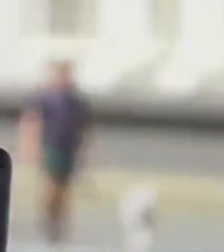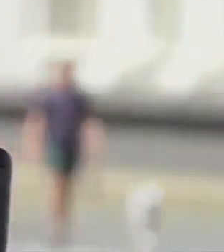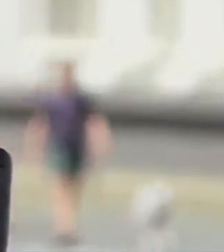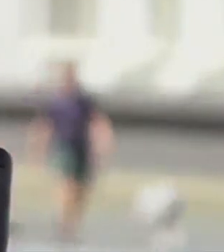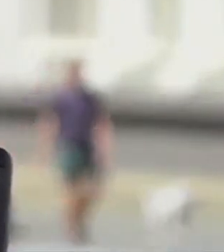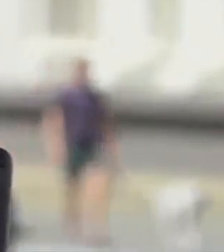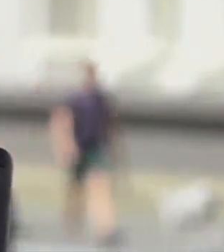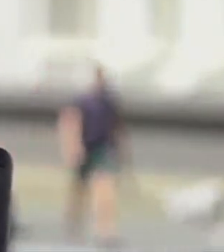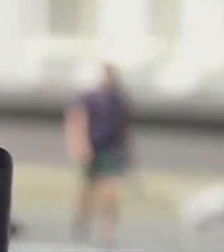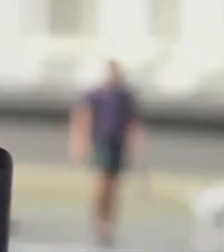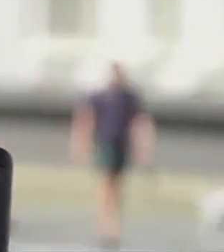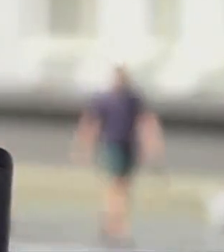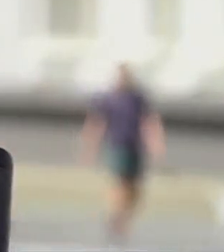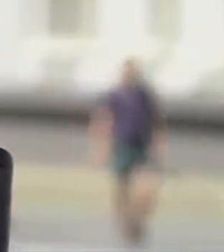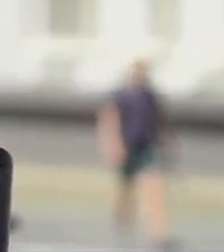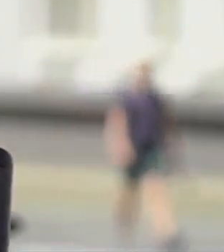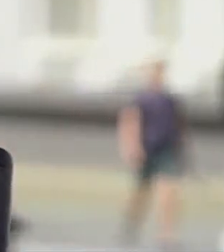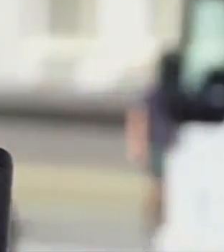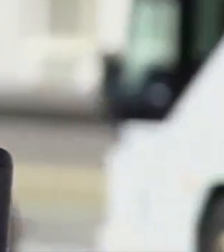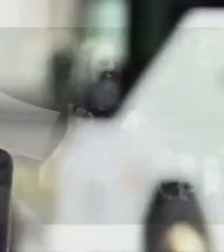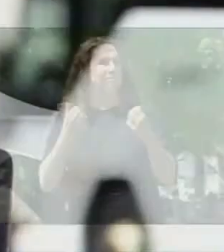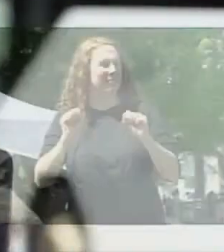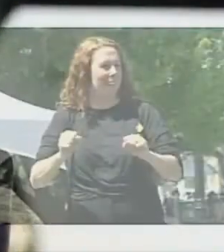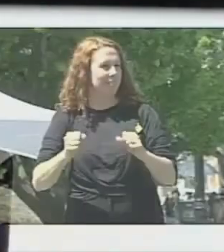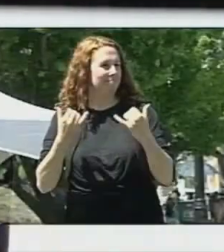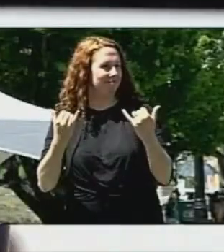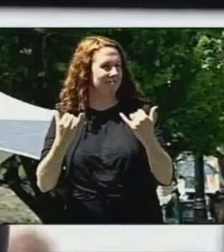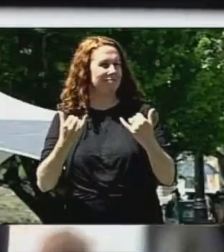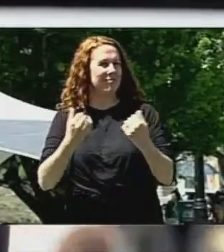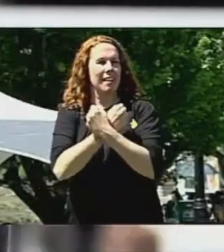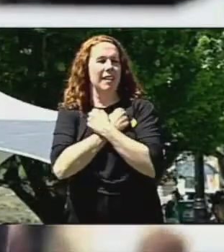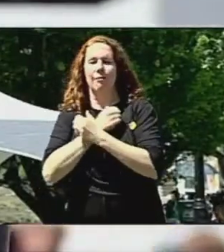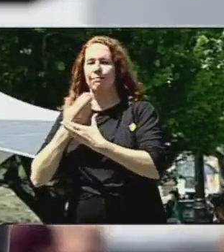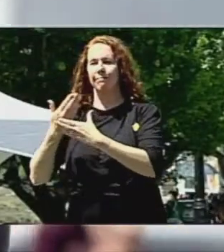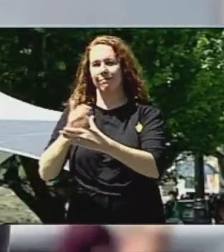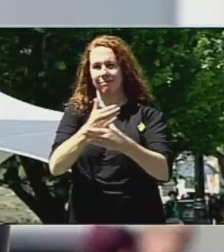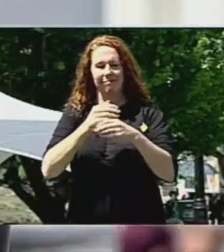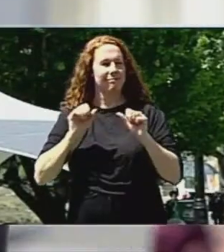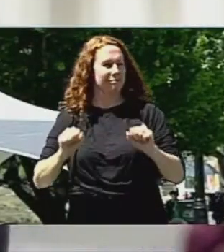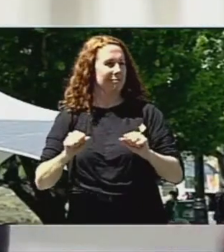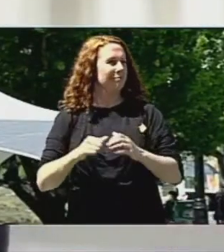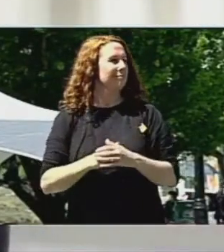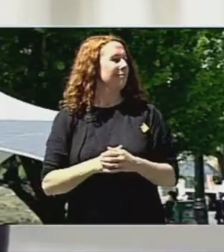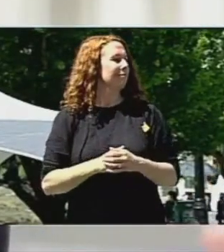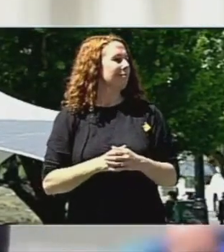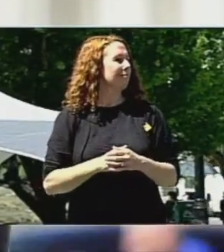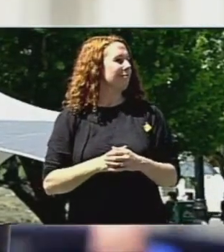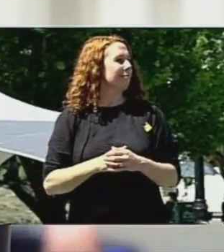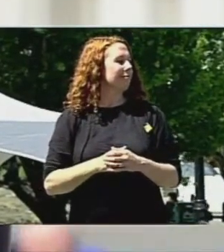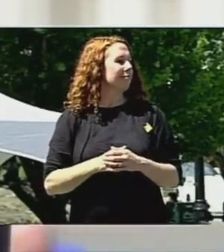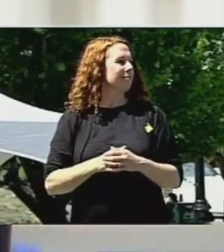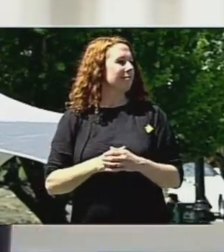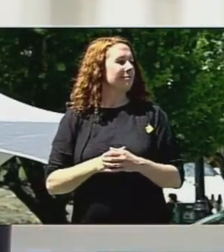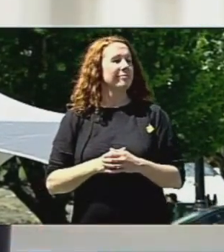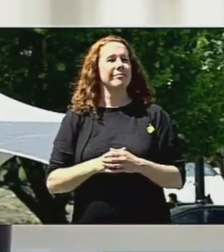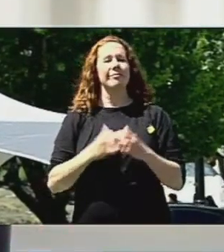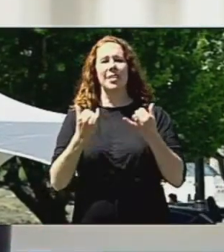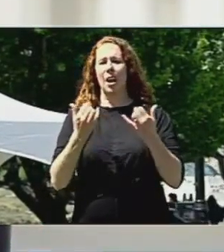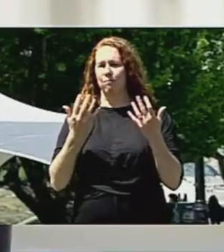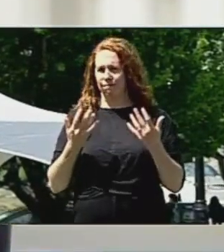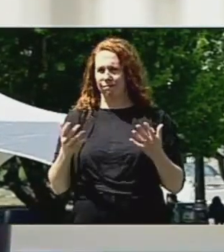more hugs to go today, though, and lots of more love to share. We're going to wind down this part,